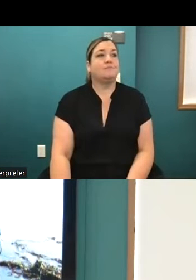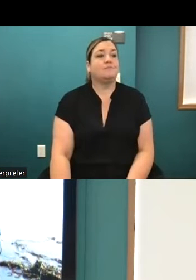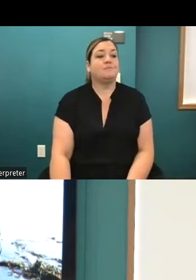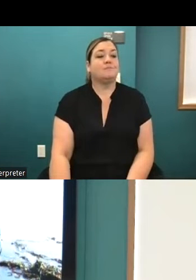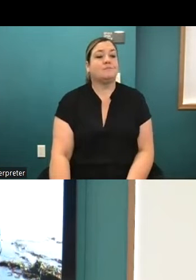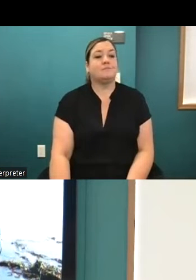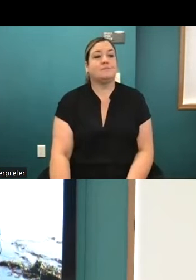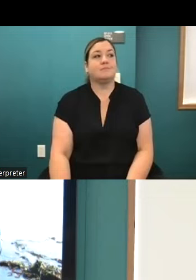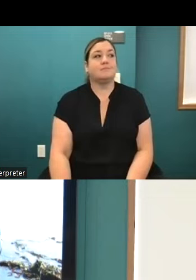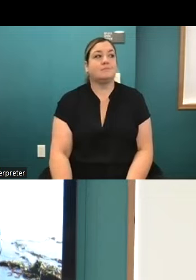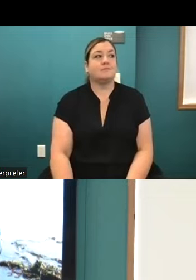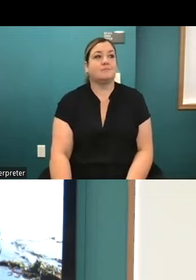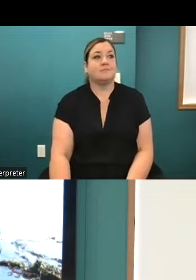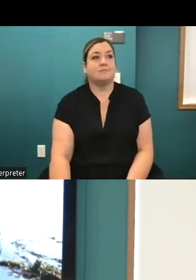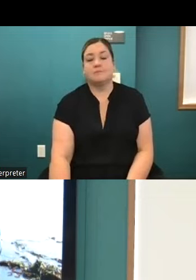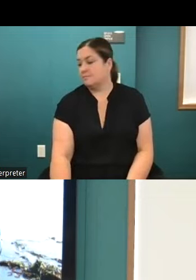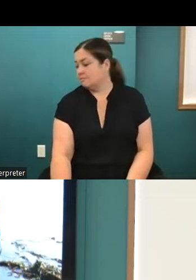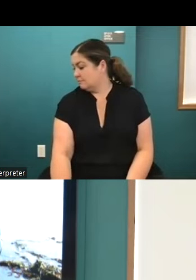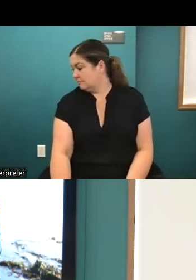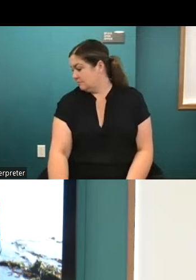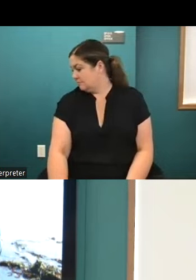AV remote apps.